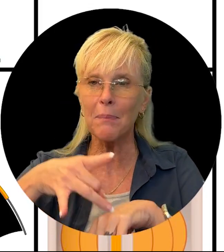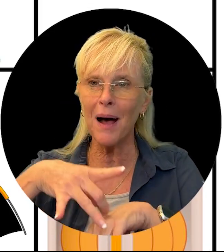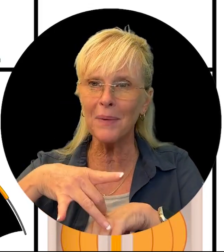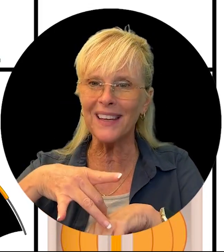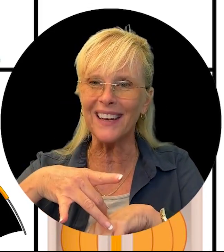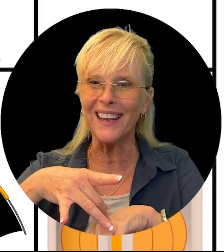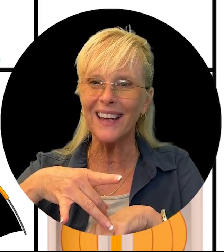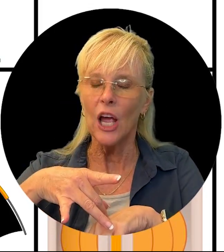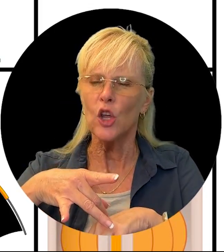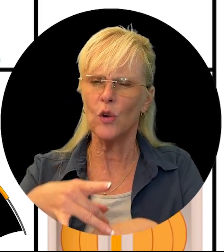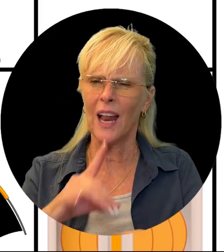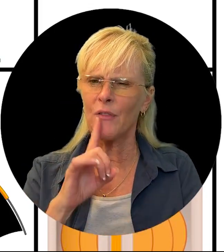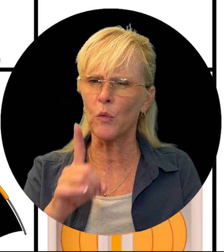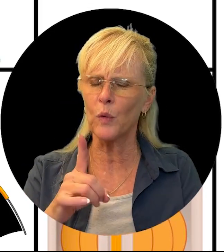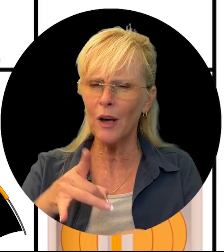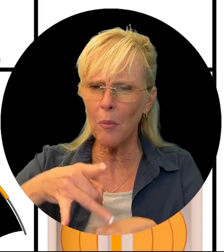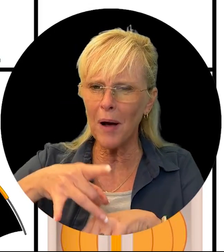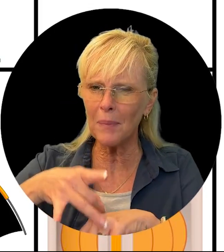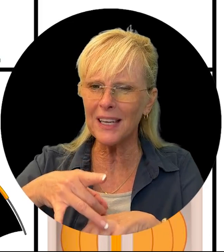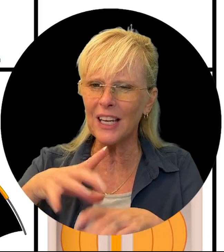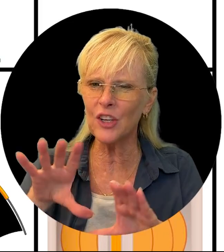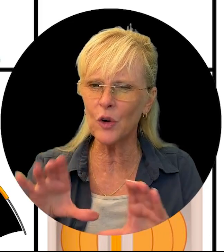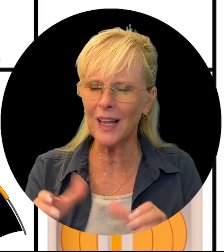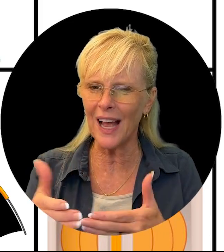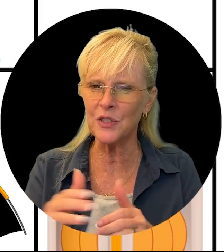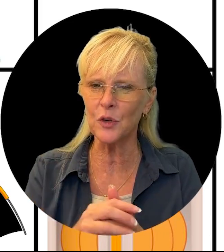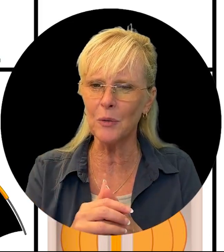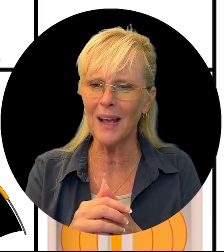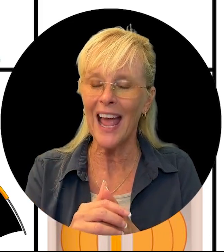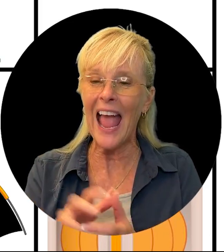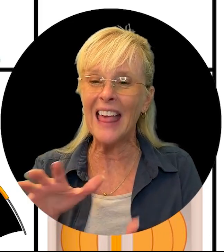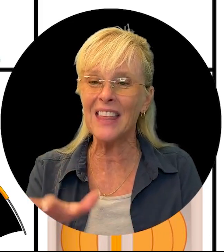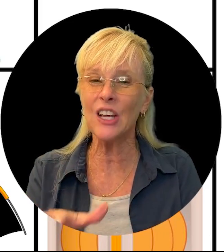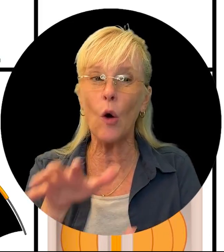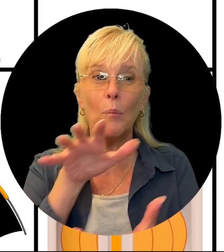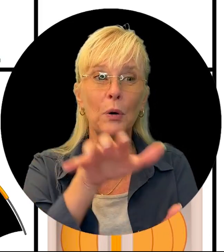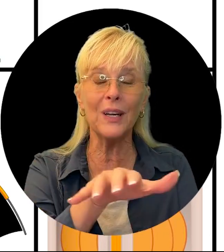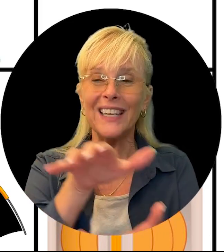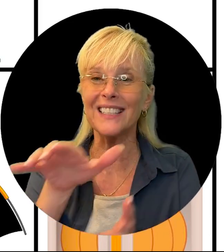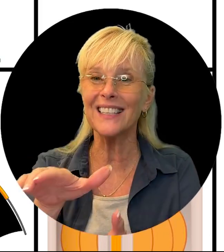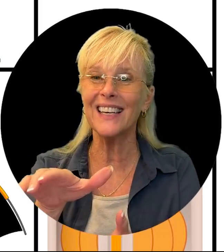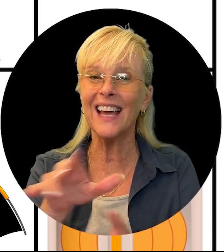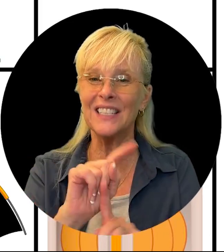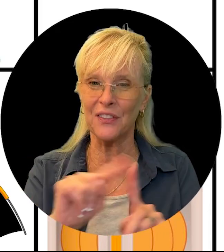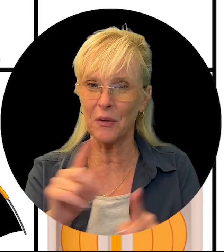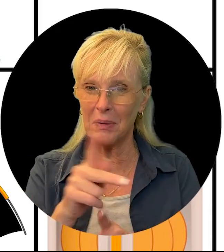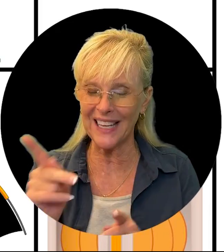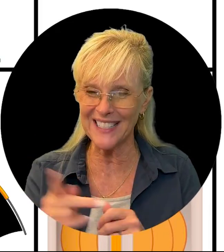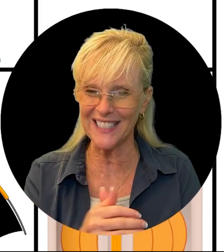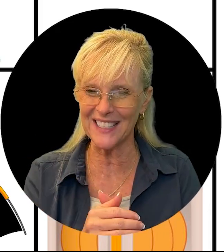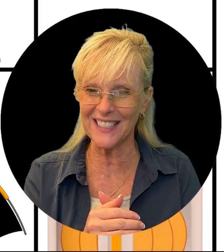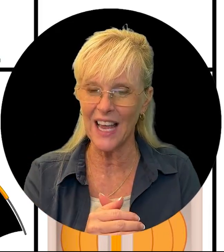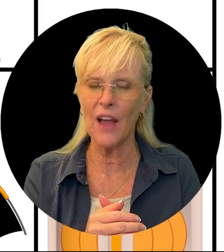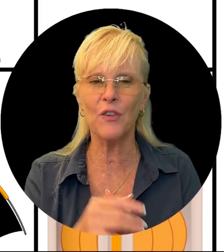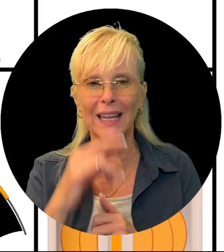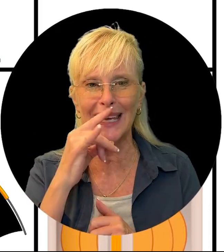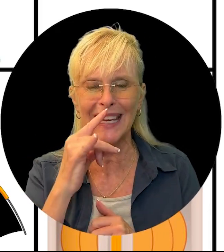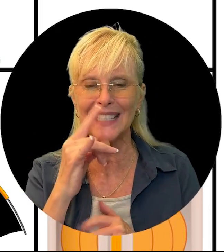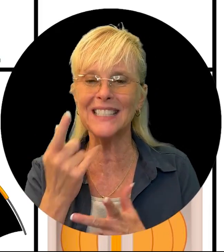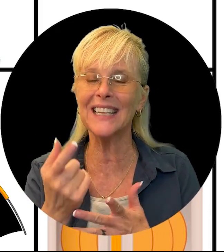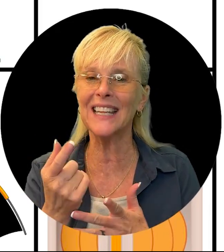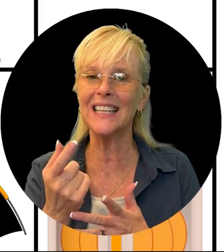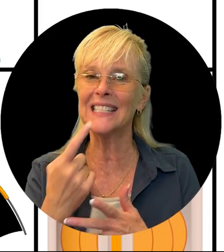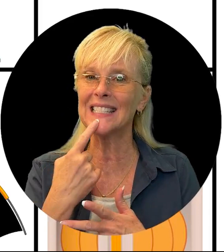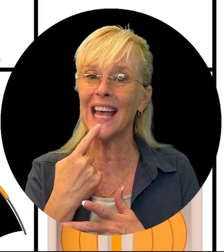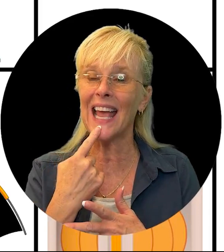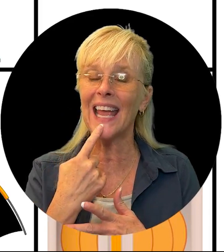the pumpkin? You could have a real pumpkin in your classroom and then go put it at different places. And for the kids